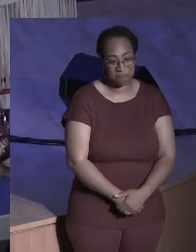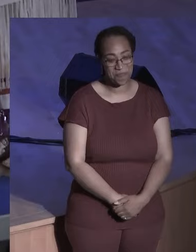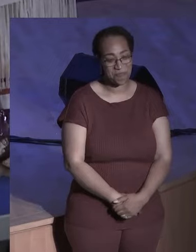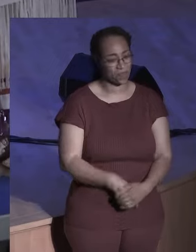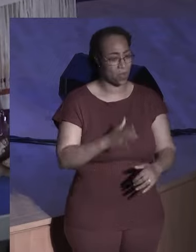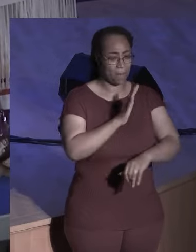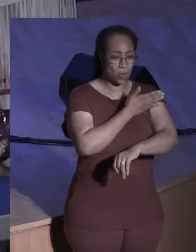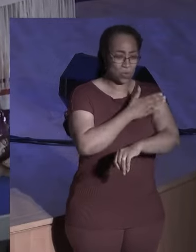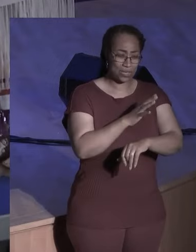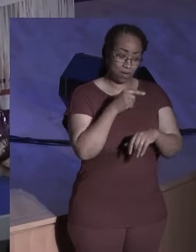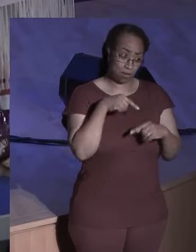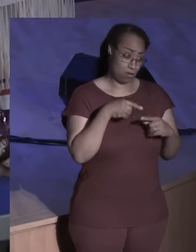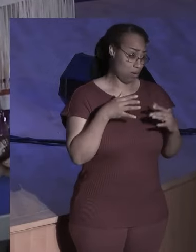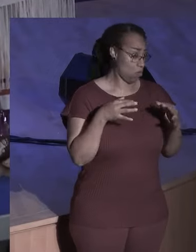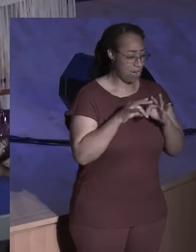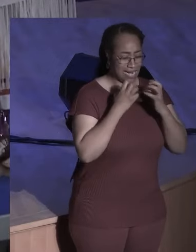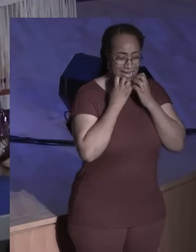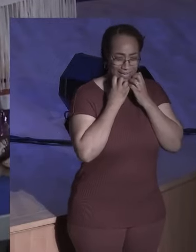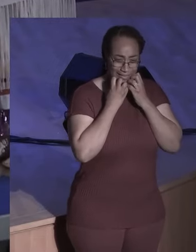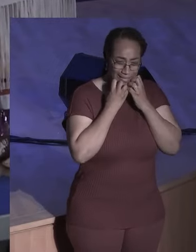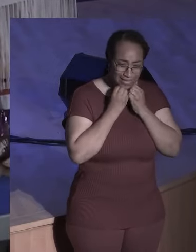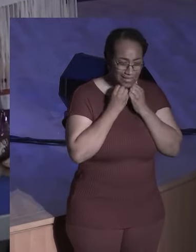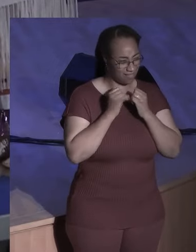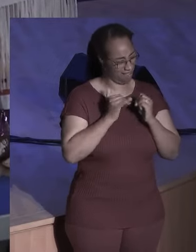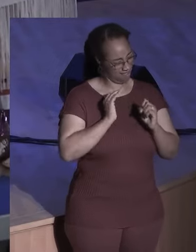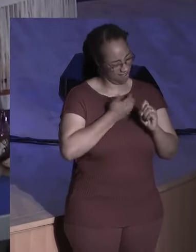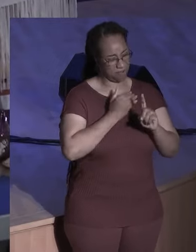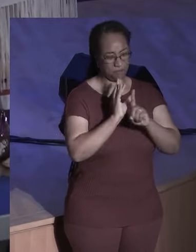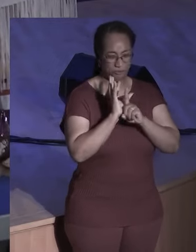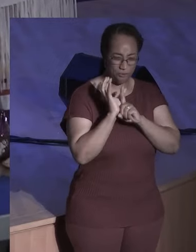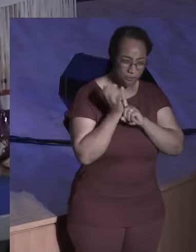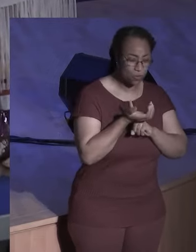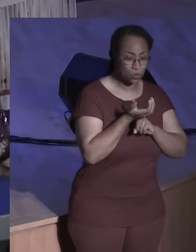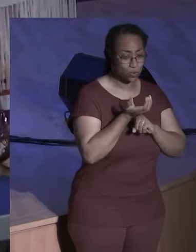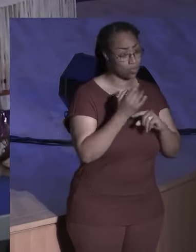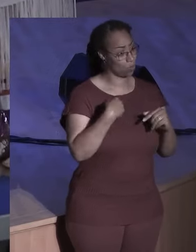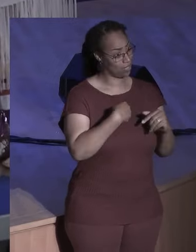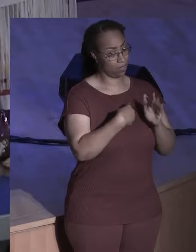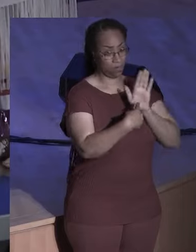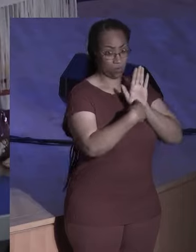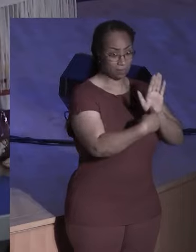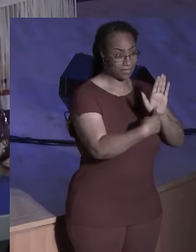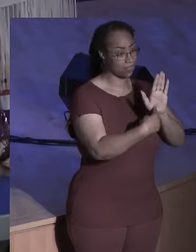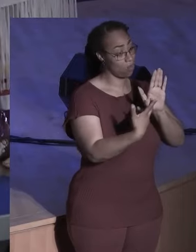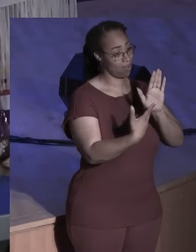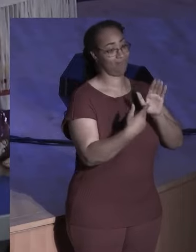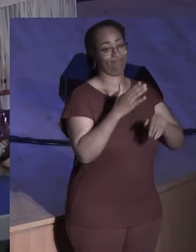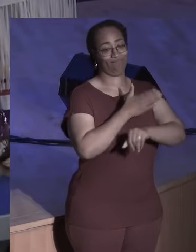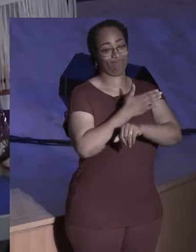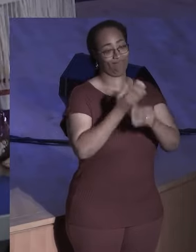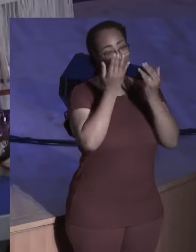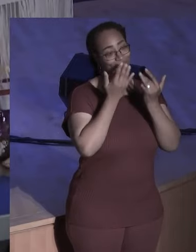we're going to share with you a very special song in our Kiowa language. And this is a welcome